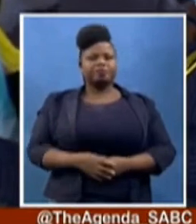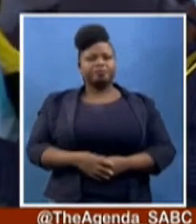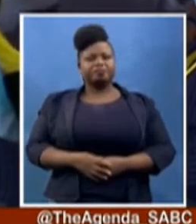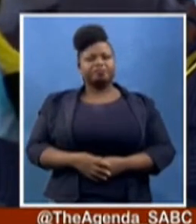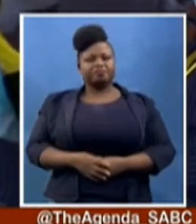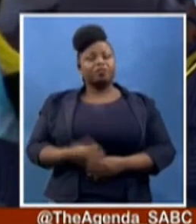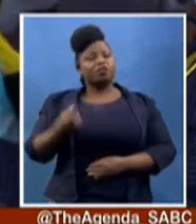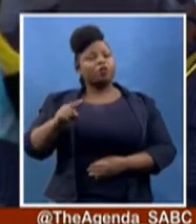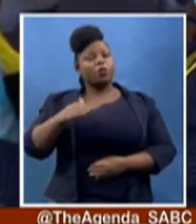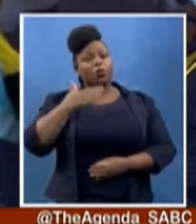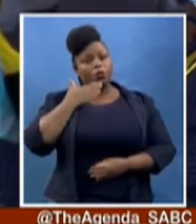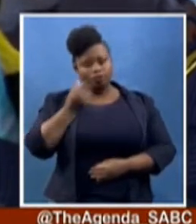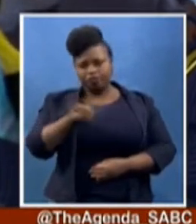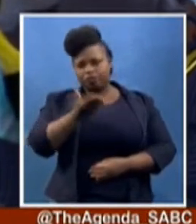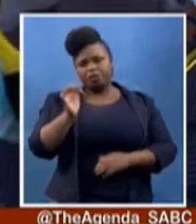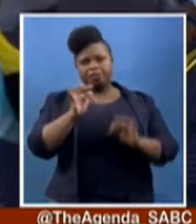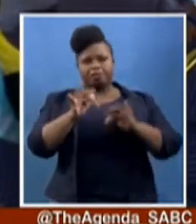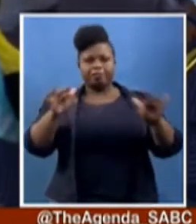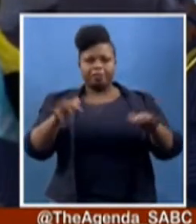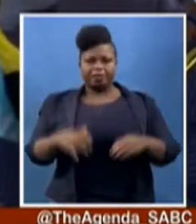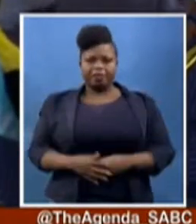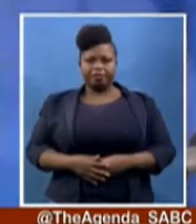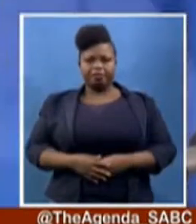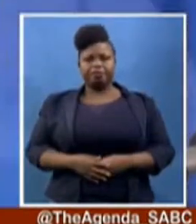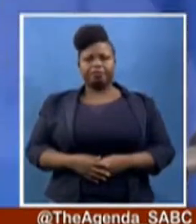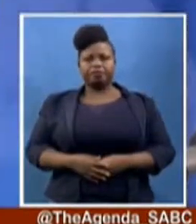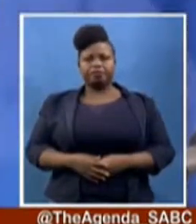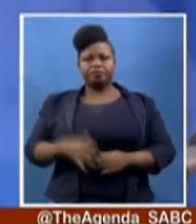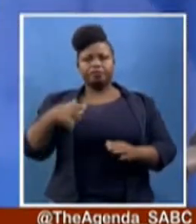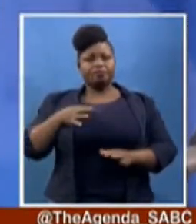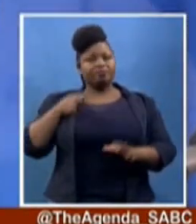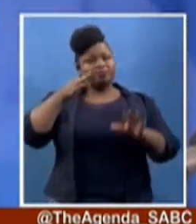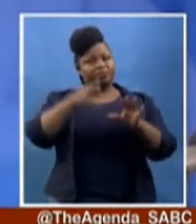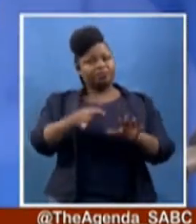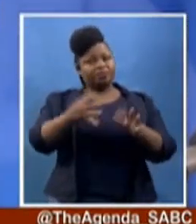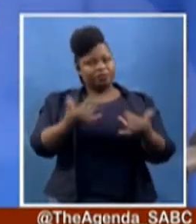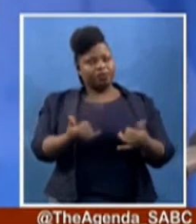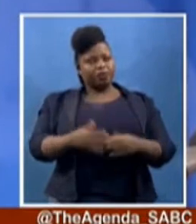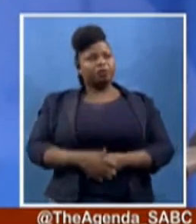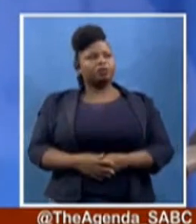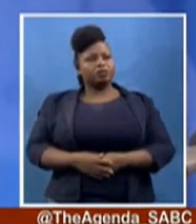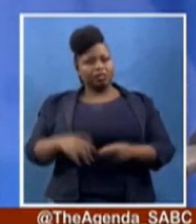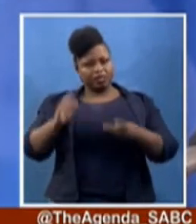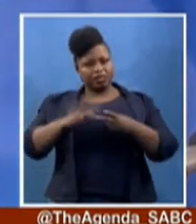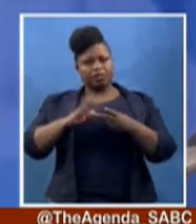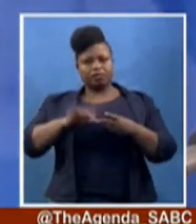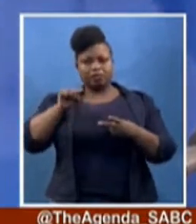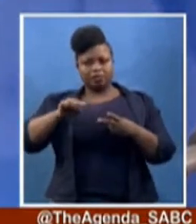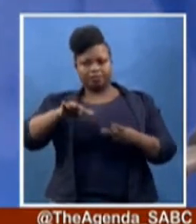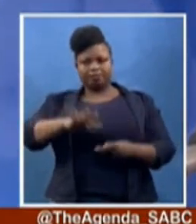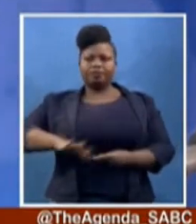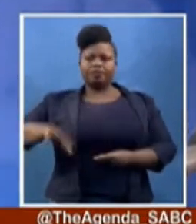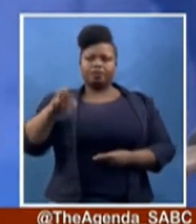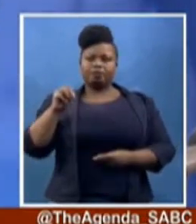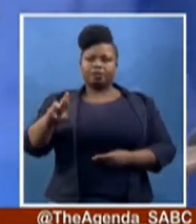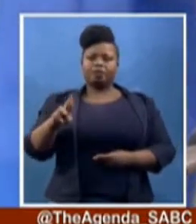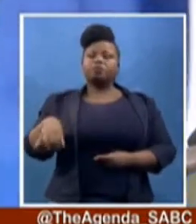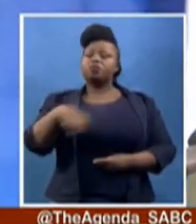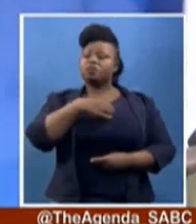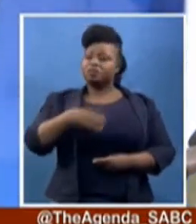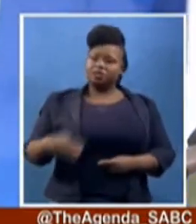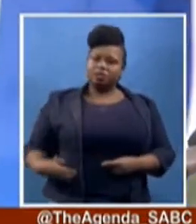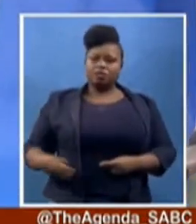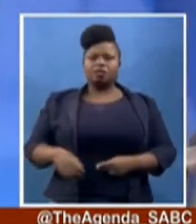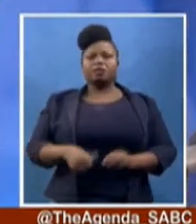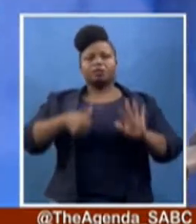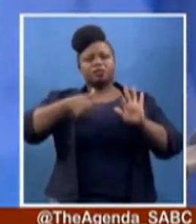Throughout the contribution phase of this facility, Mr. President, 65 temporary work opportunities